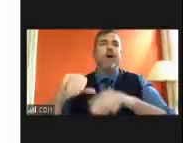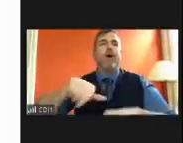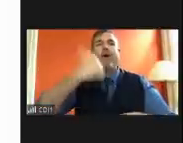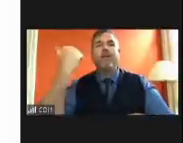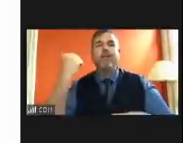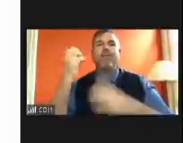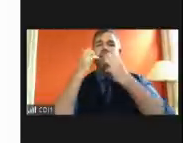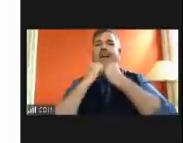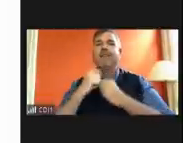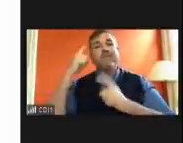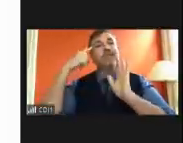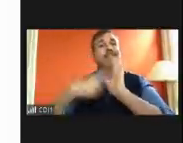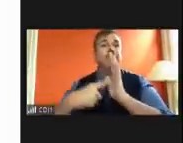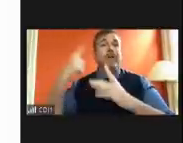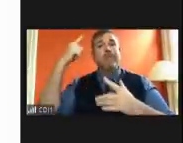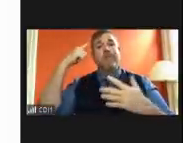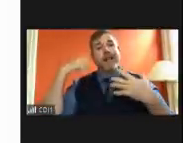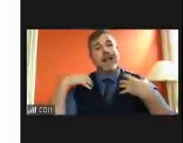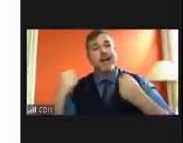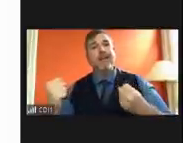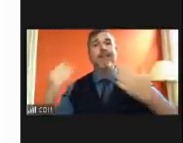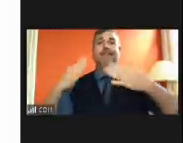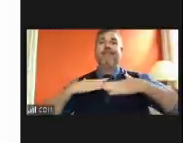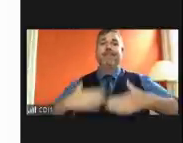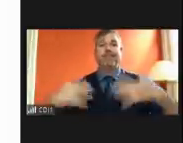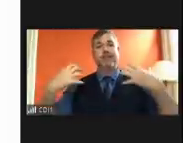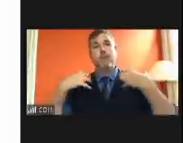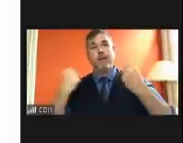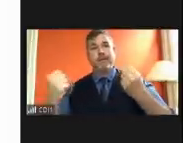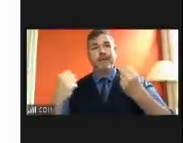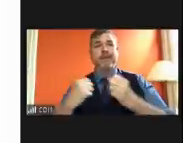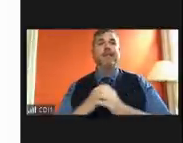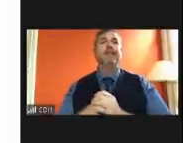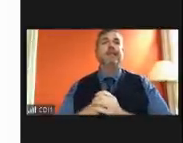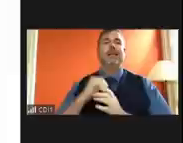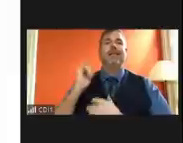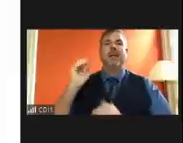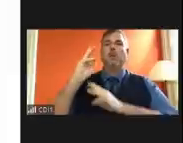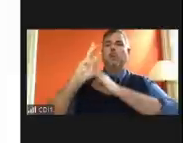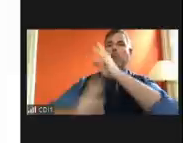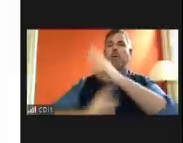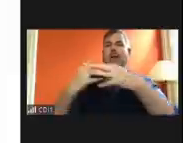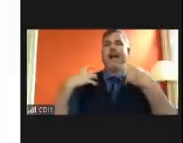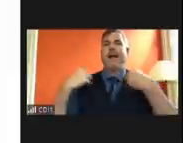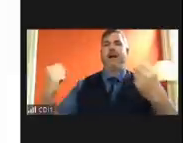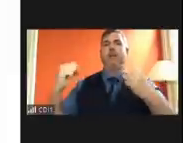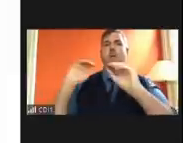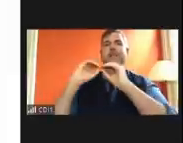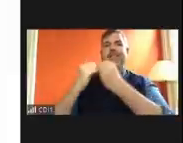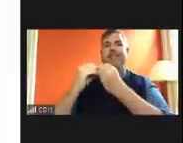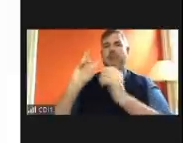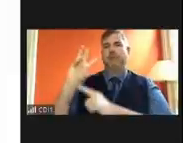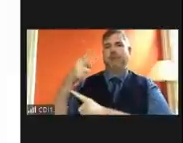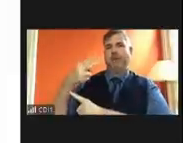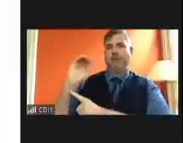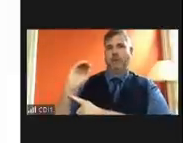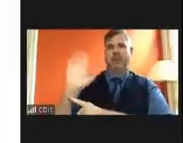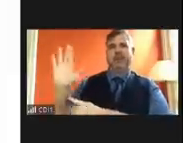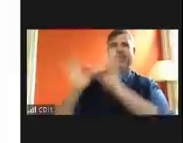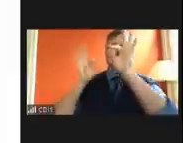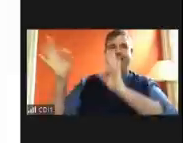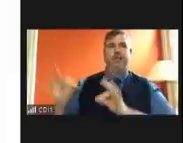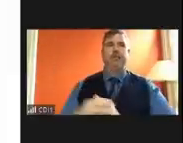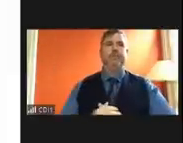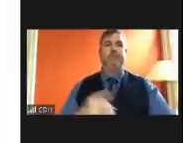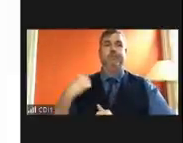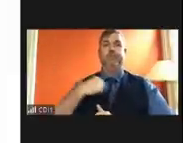physical well-being. And this is the World Health Organization definition of health that we in the Public Health Department really apply to